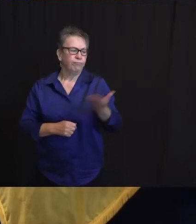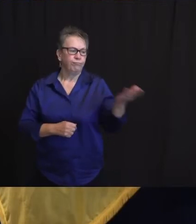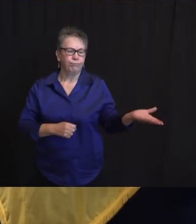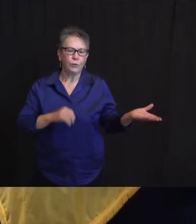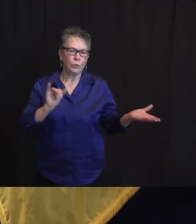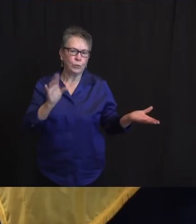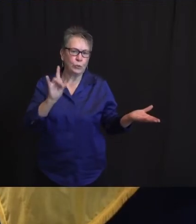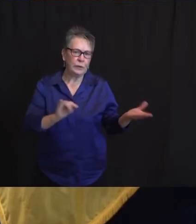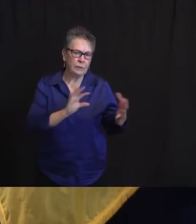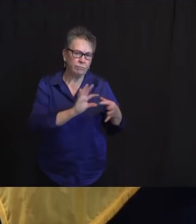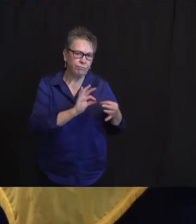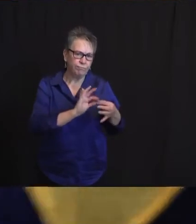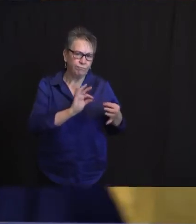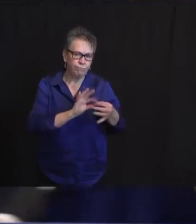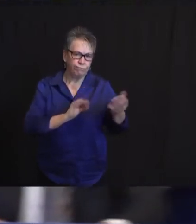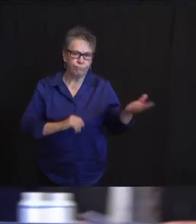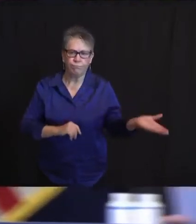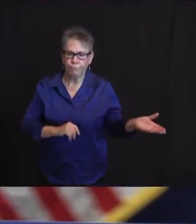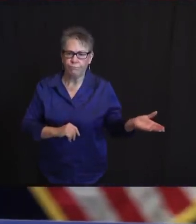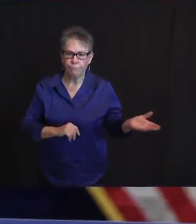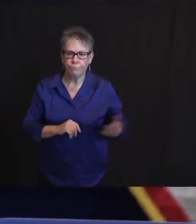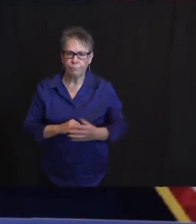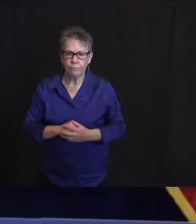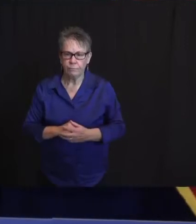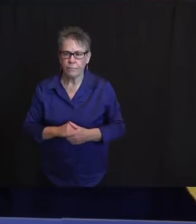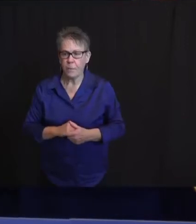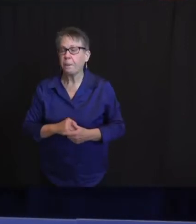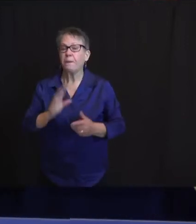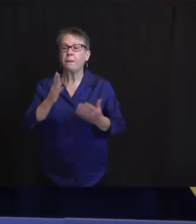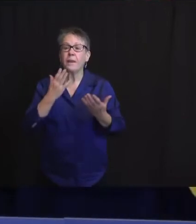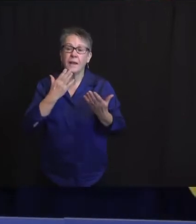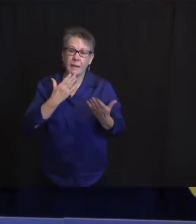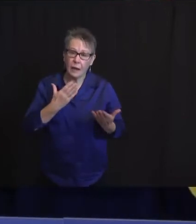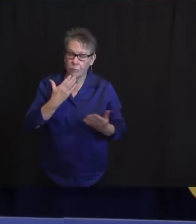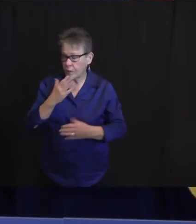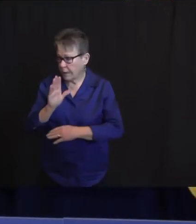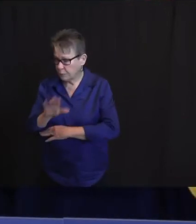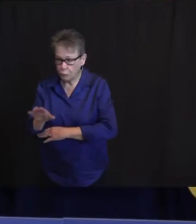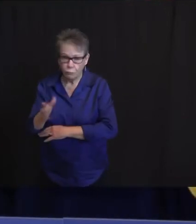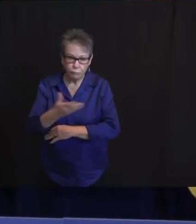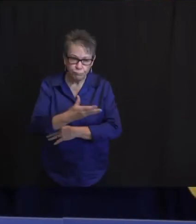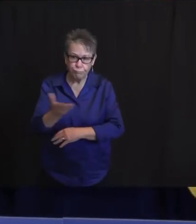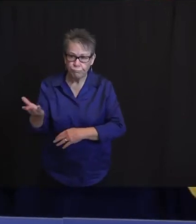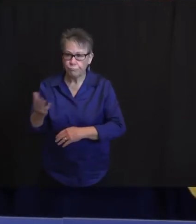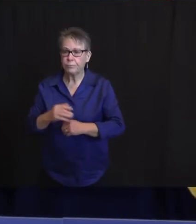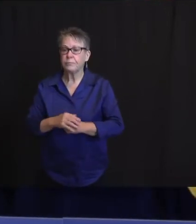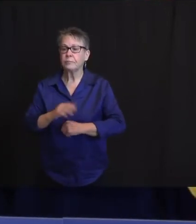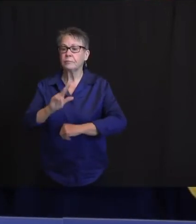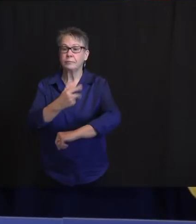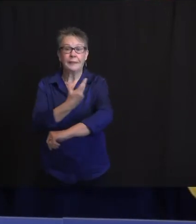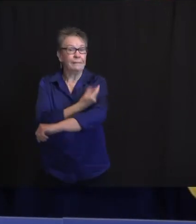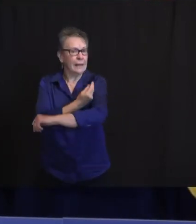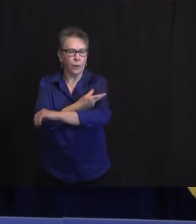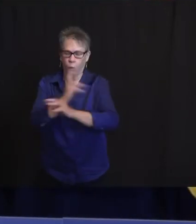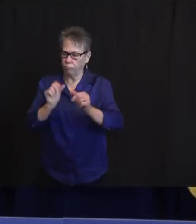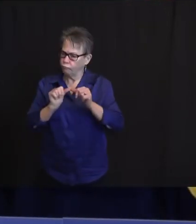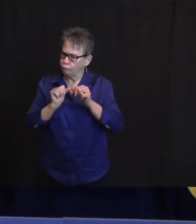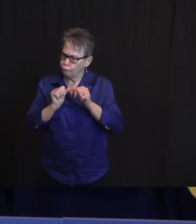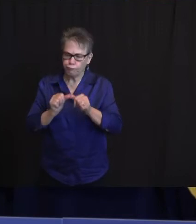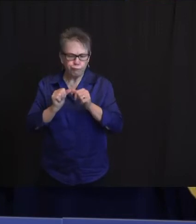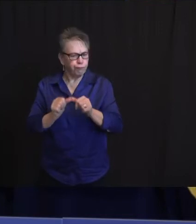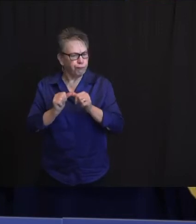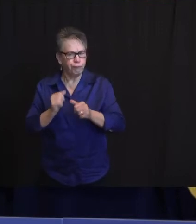Health, Judy Persichilli. Thank you, Governor, and good afternoon. COVID-19 vaccinations continue to progress in our state.